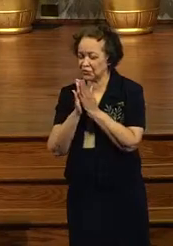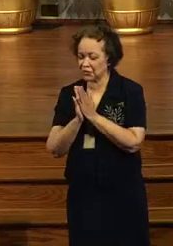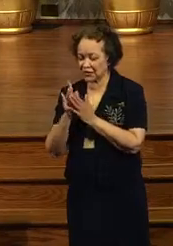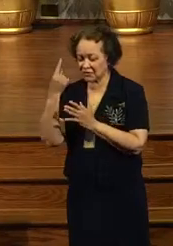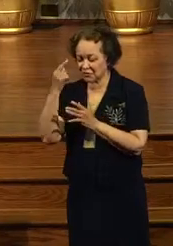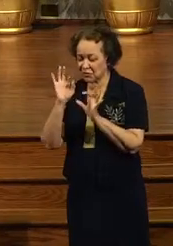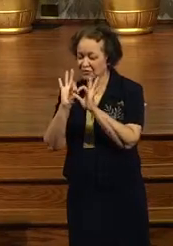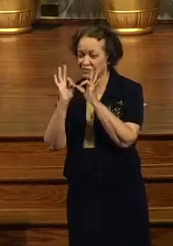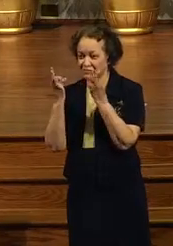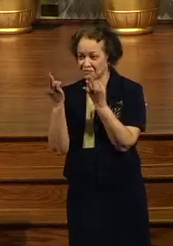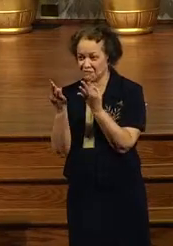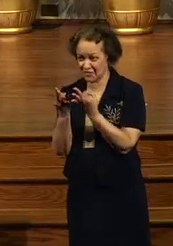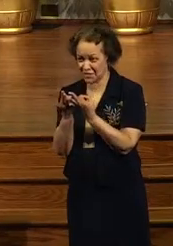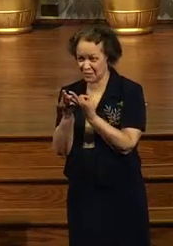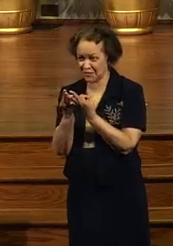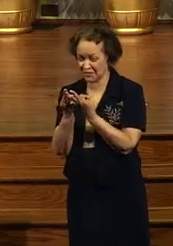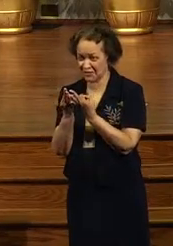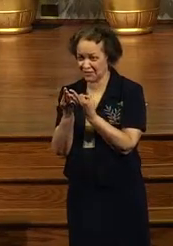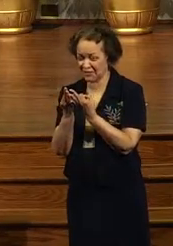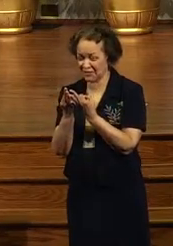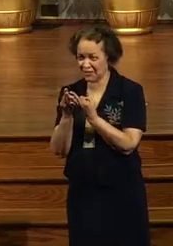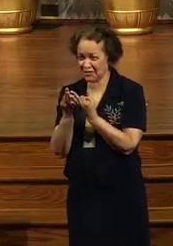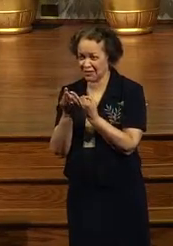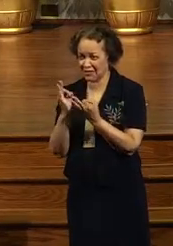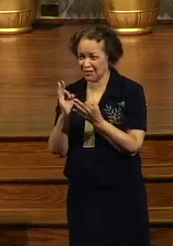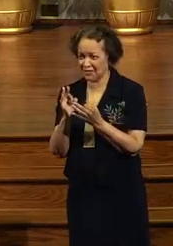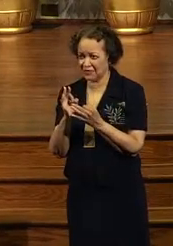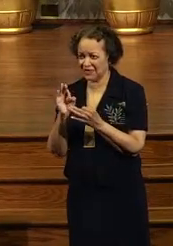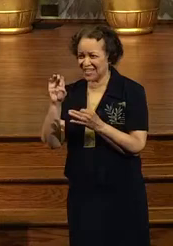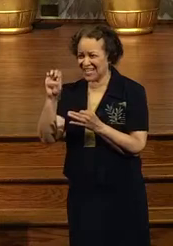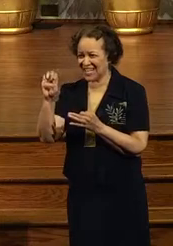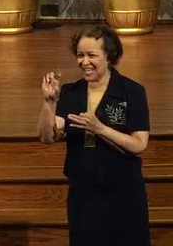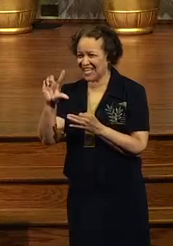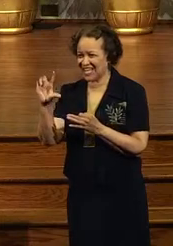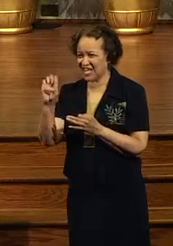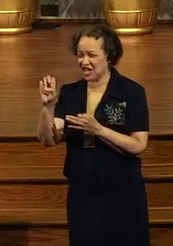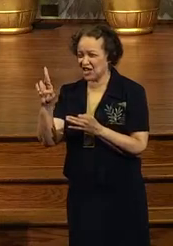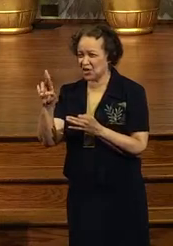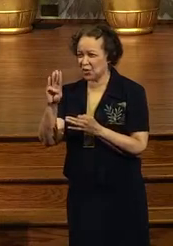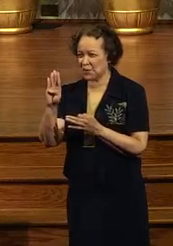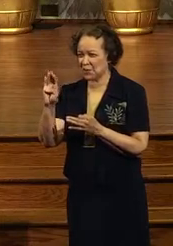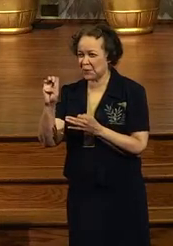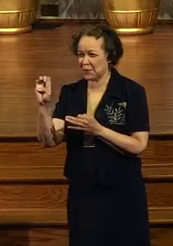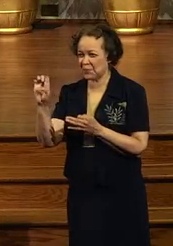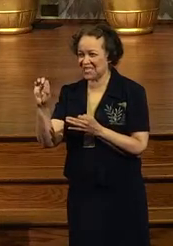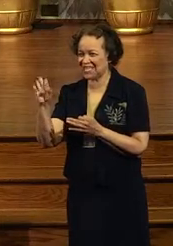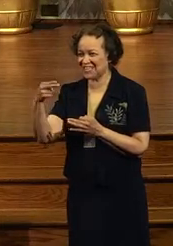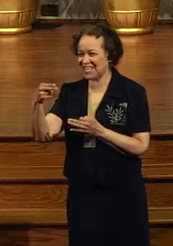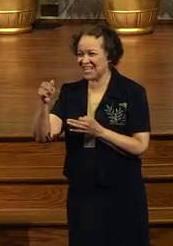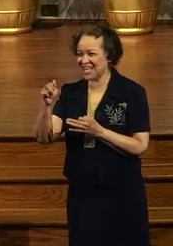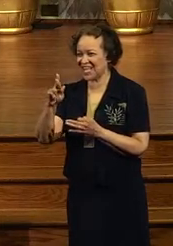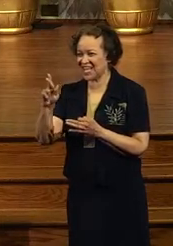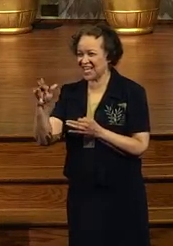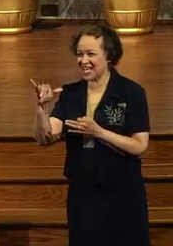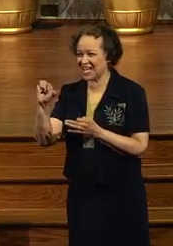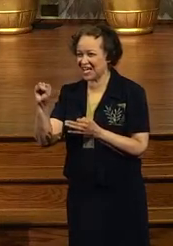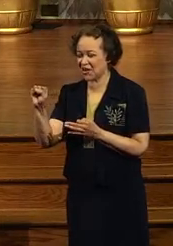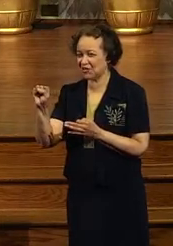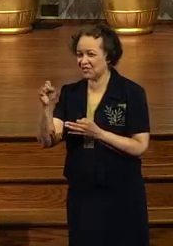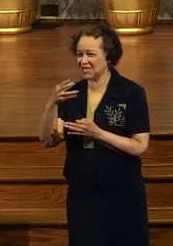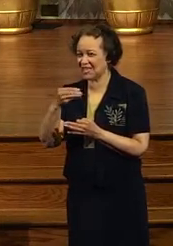have lost loved ones, the Ellaby family, the Harris family, the Hendricks